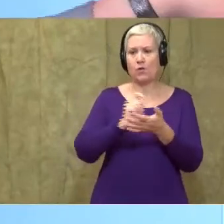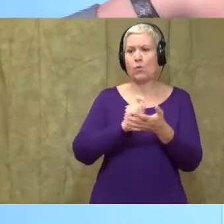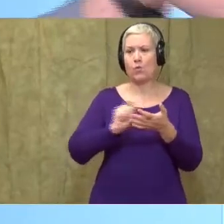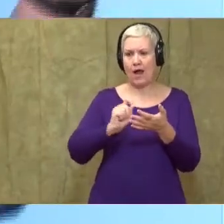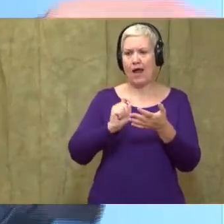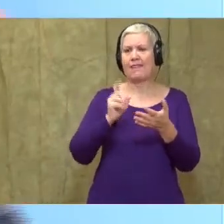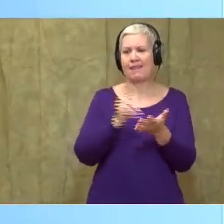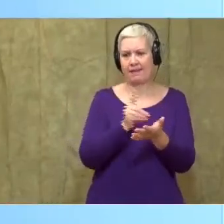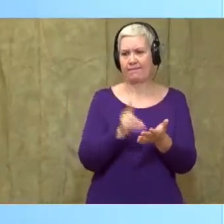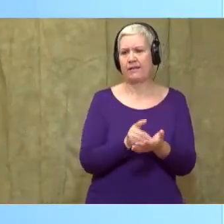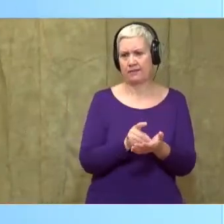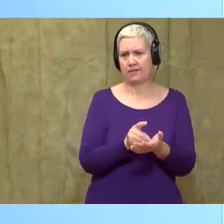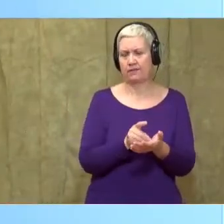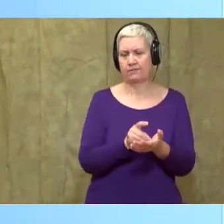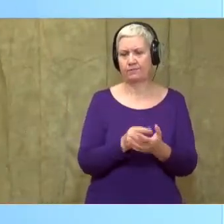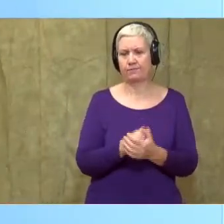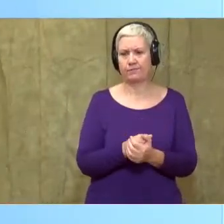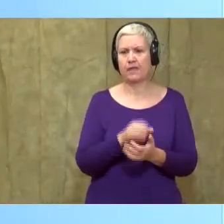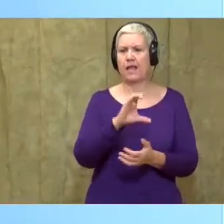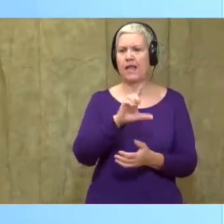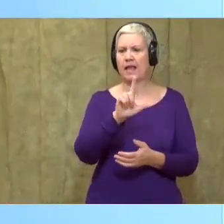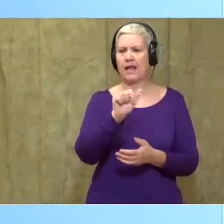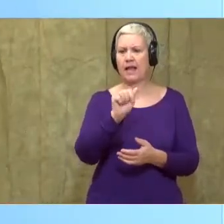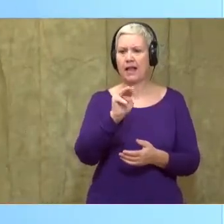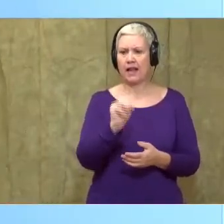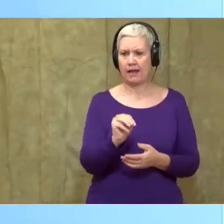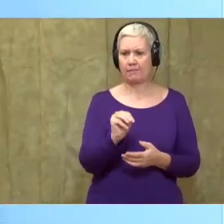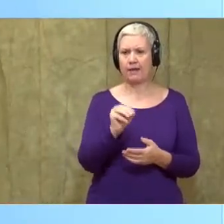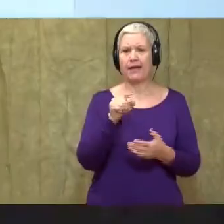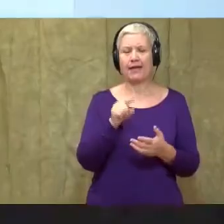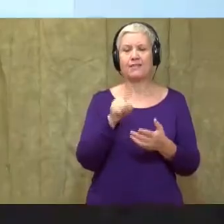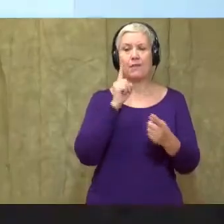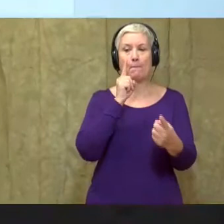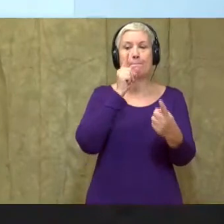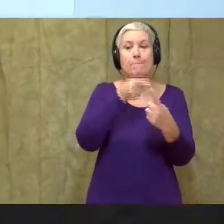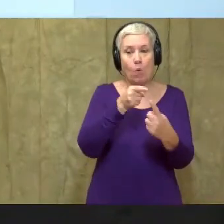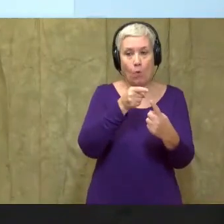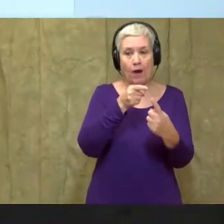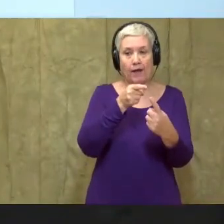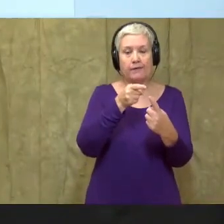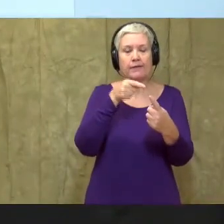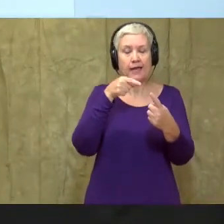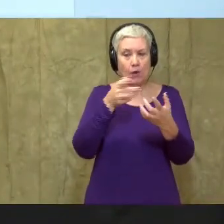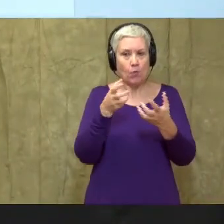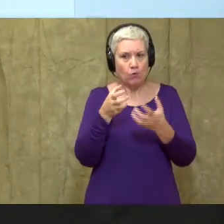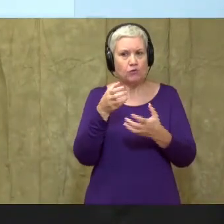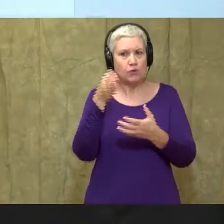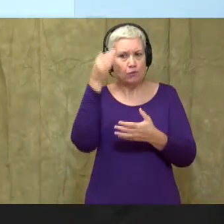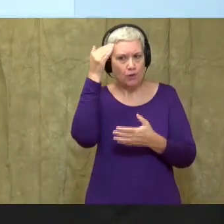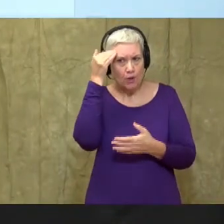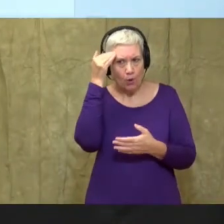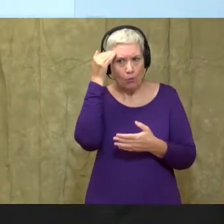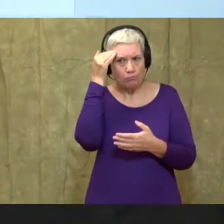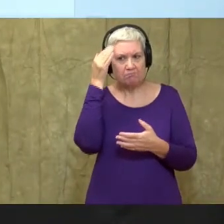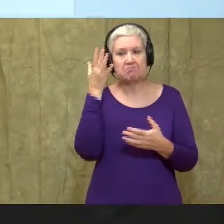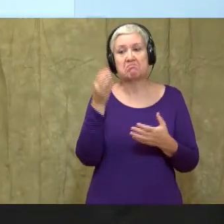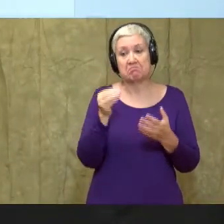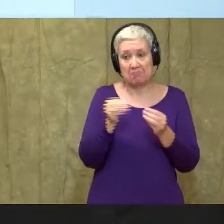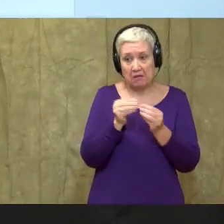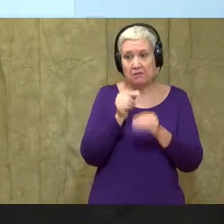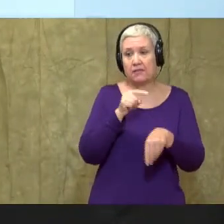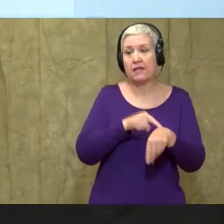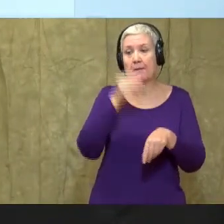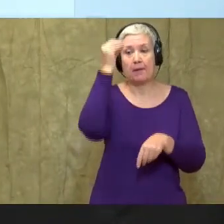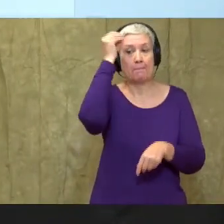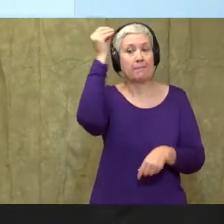A claim is the point that the author is trying to make, okay? Usually it's an opinion.